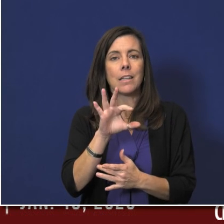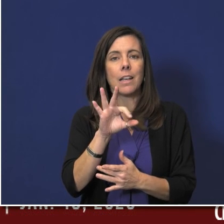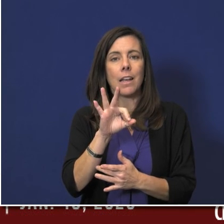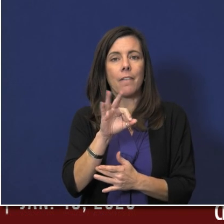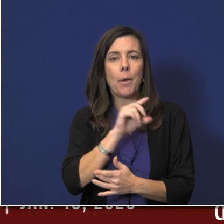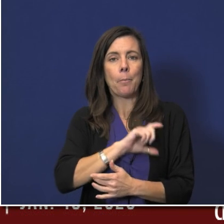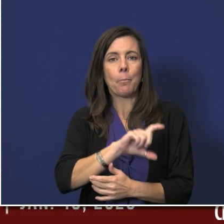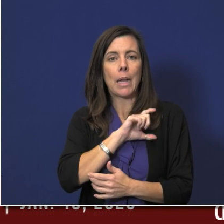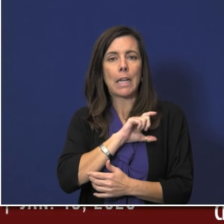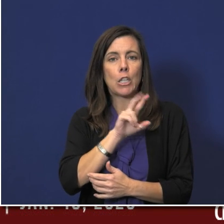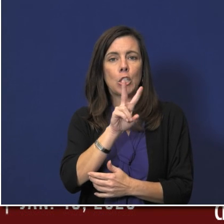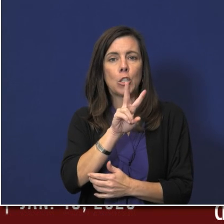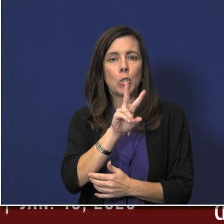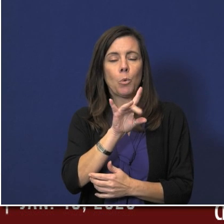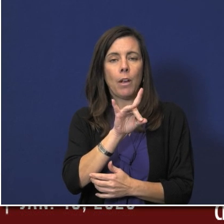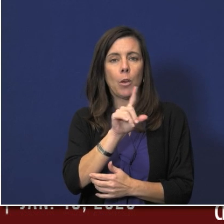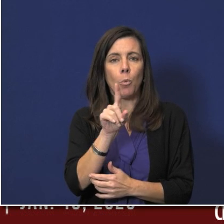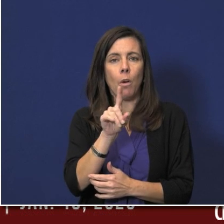at